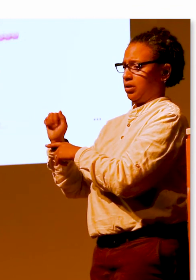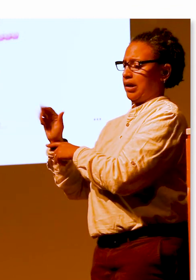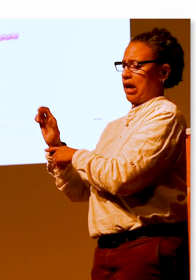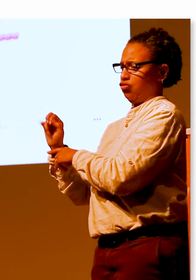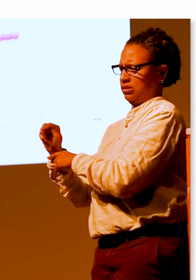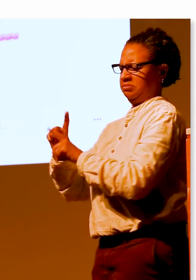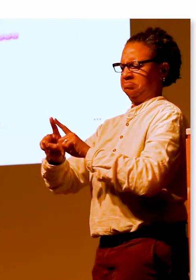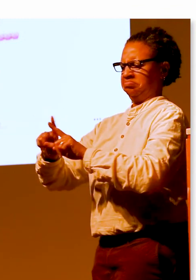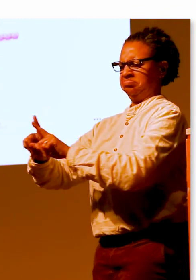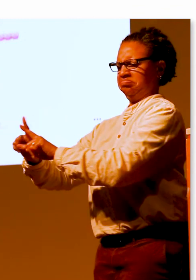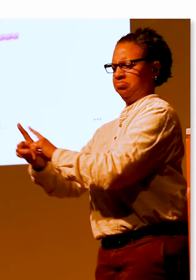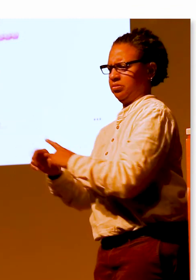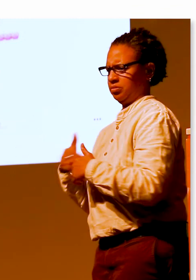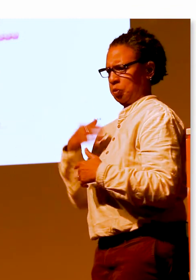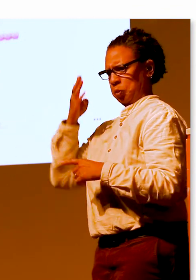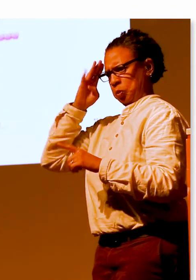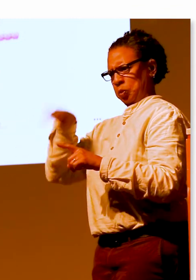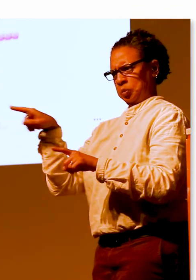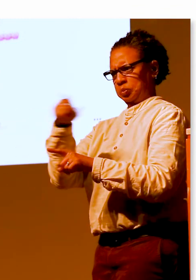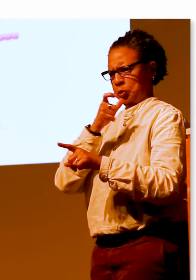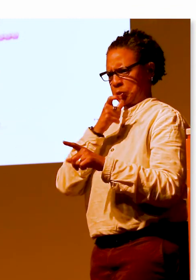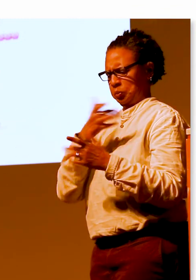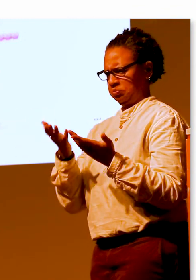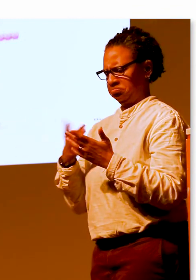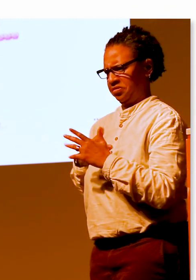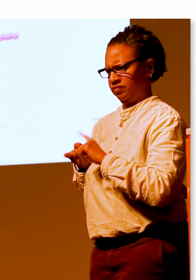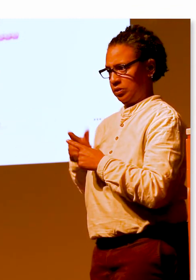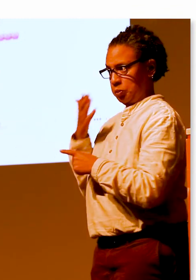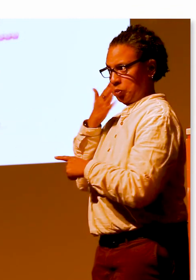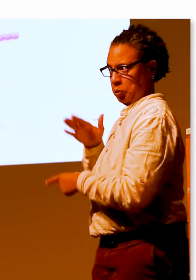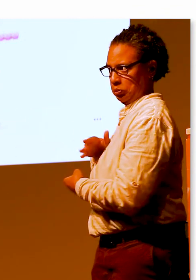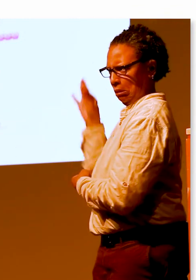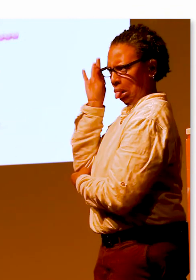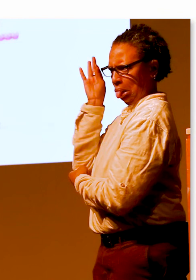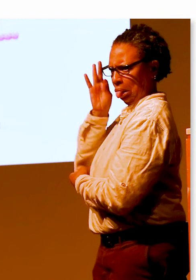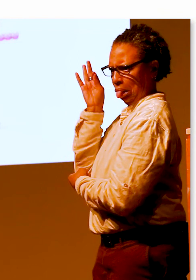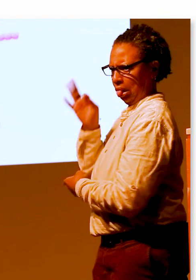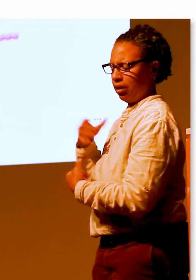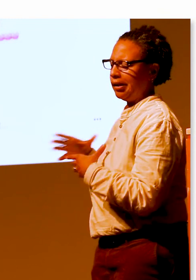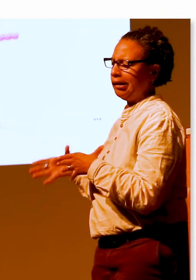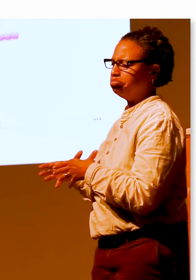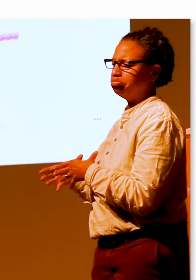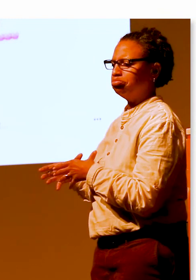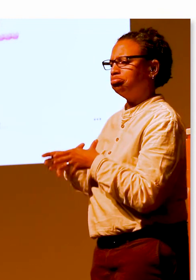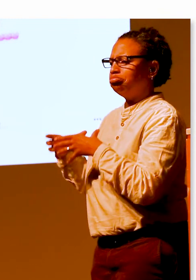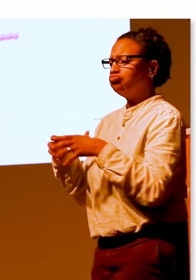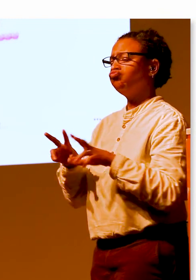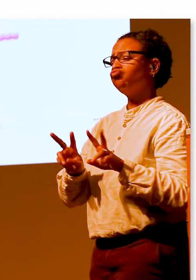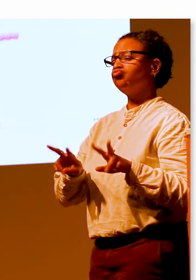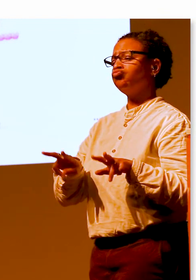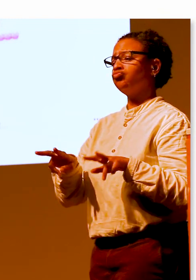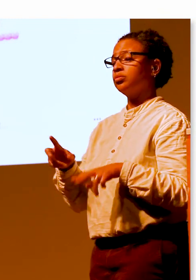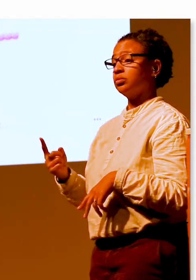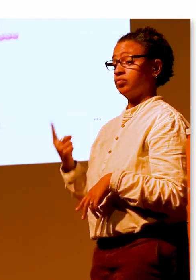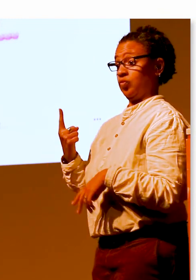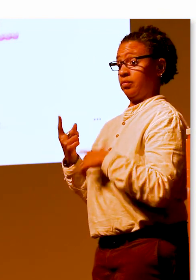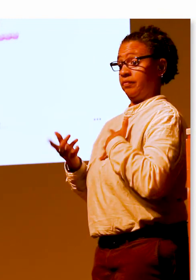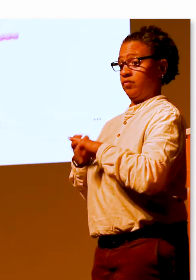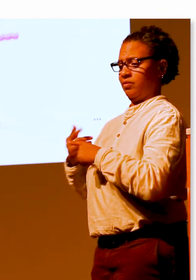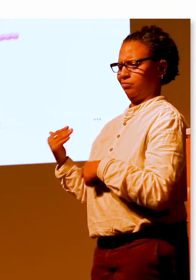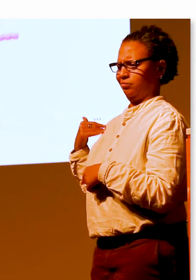they were. And so I was perhaps moving at a different pace. And one of my friends kind of grabbed me by the arm and stopped me and asked, "What do